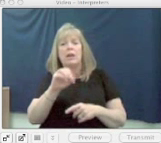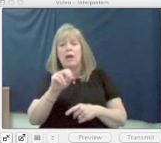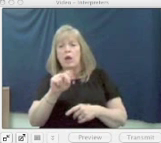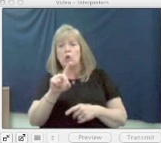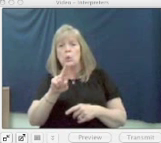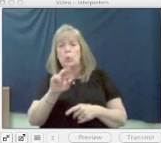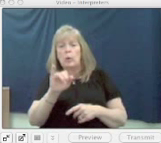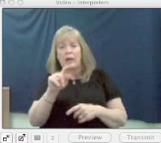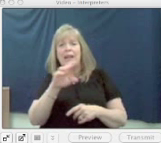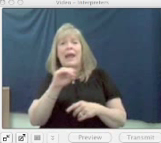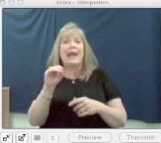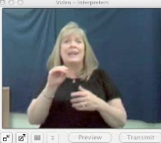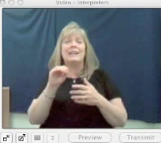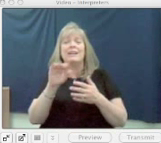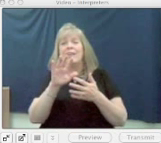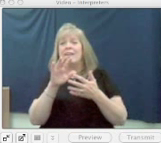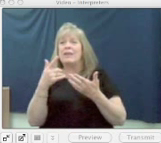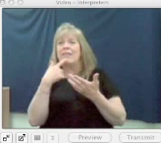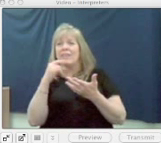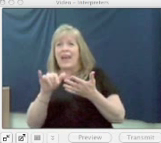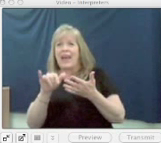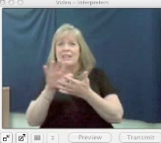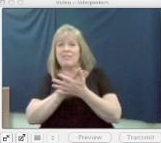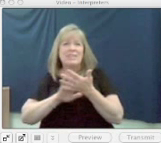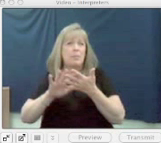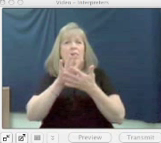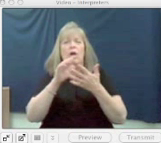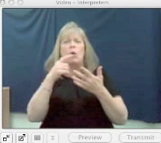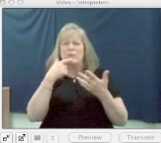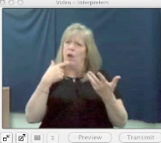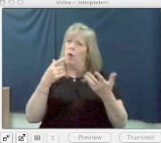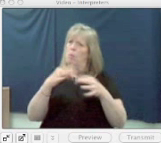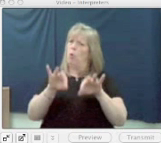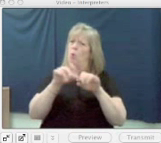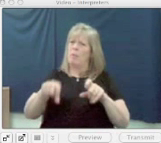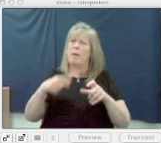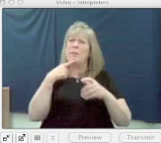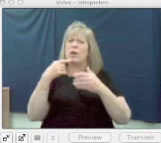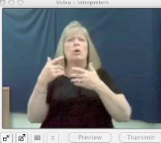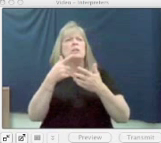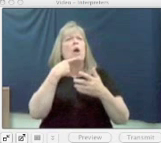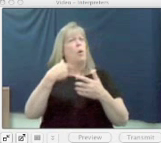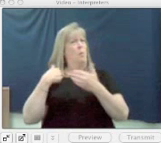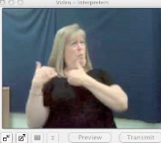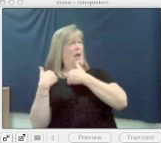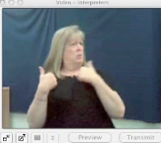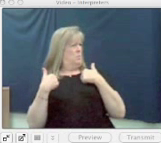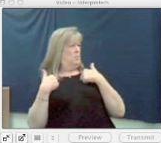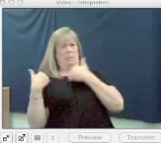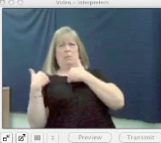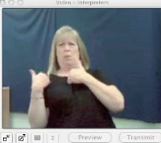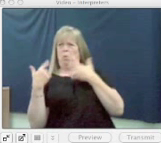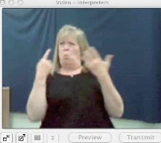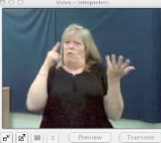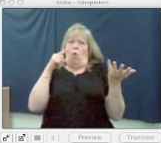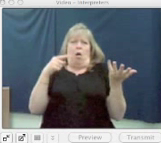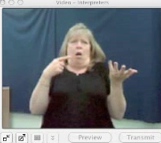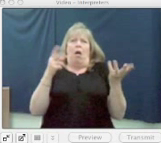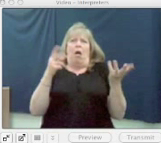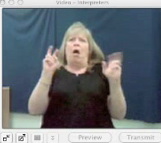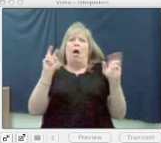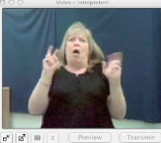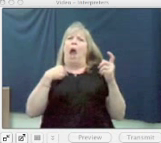then it stands to reason that we would say, be responsible for what? We're not even there. And again, it's kind of funny to say it